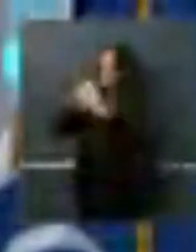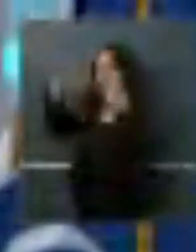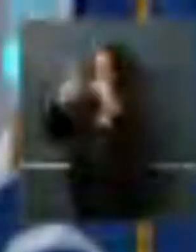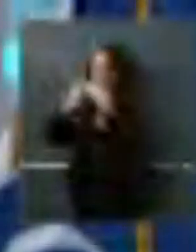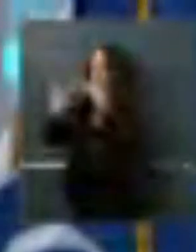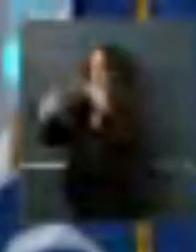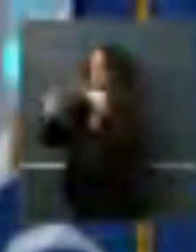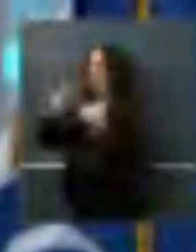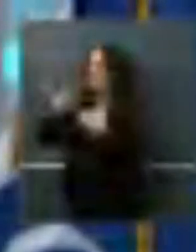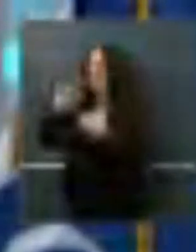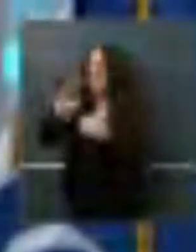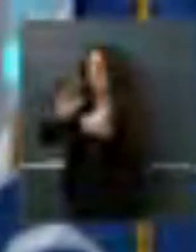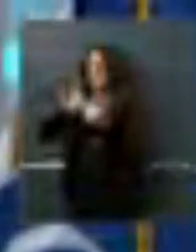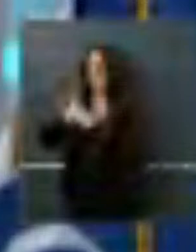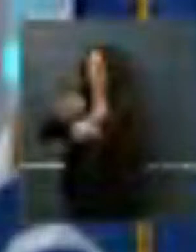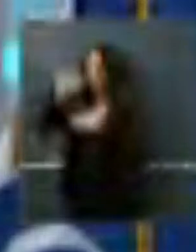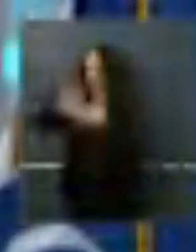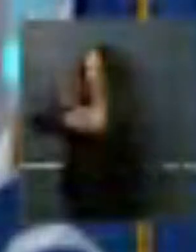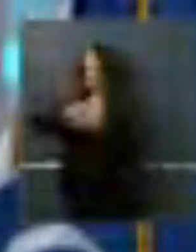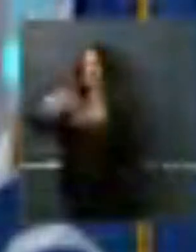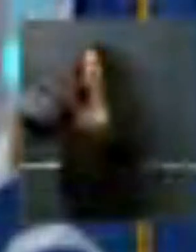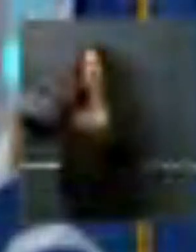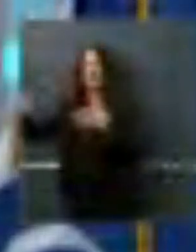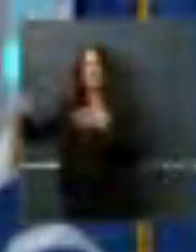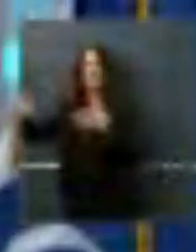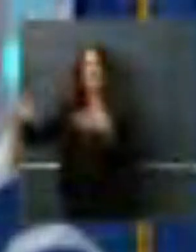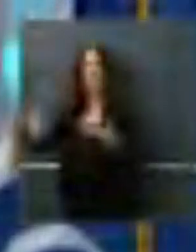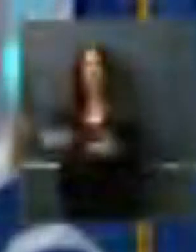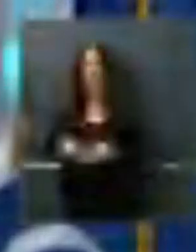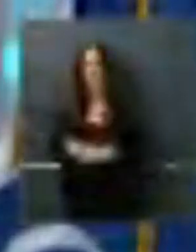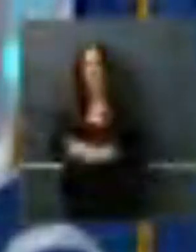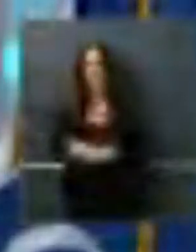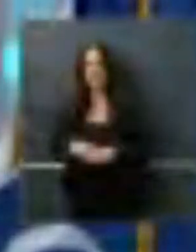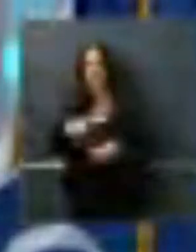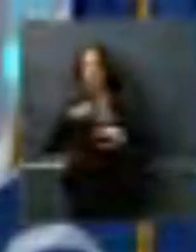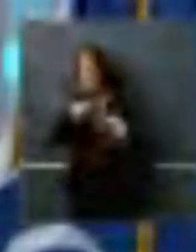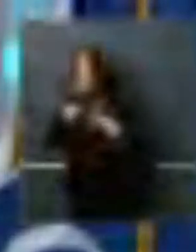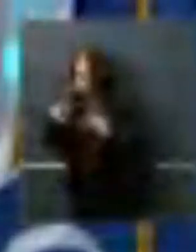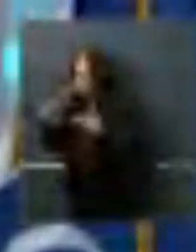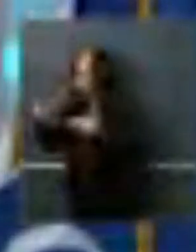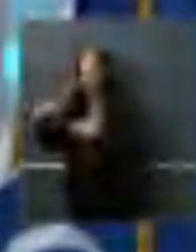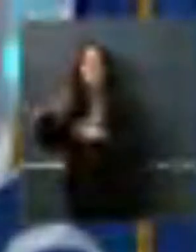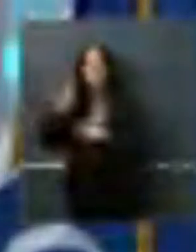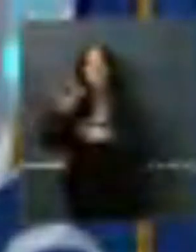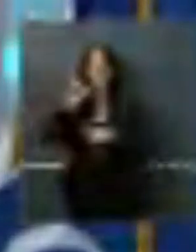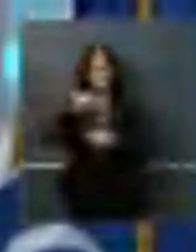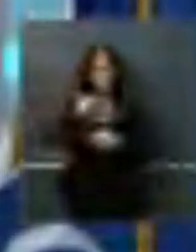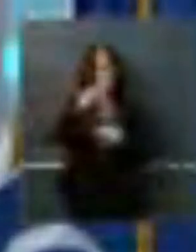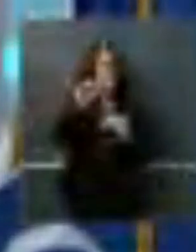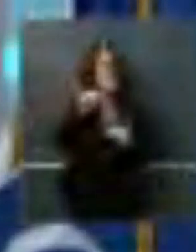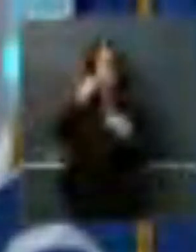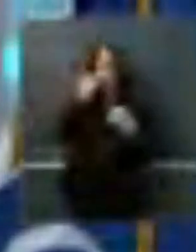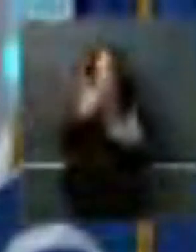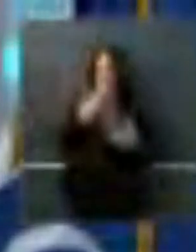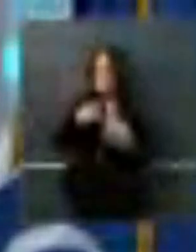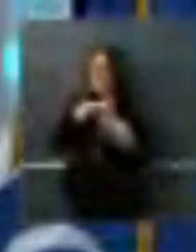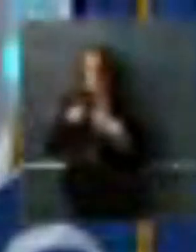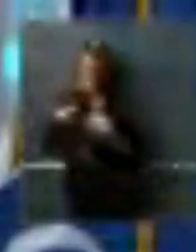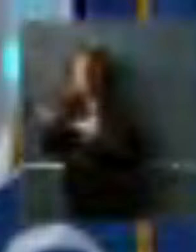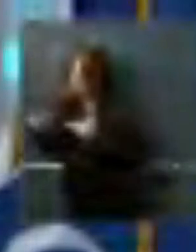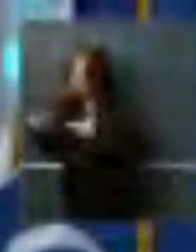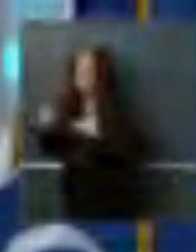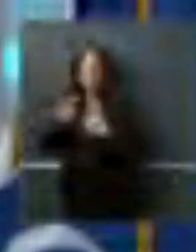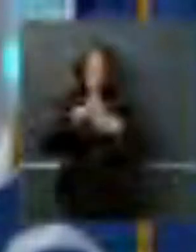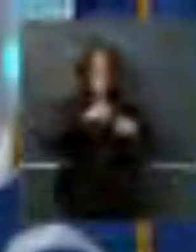that allow us to make announcements like were made yesterday around reintroducing health services that have